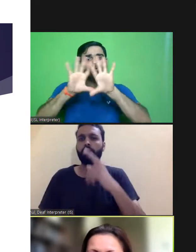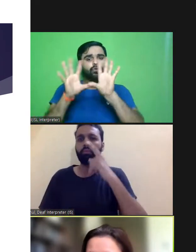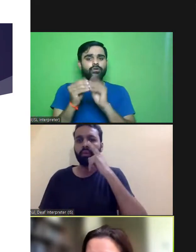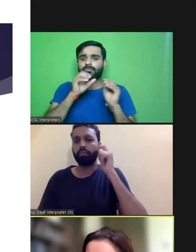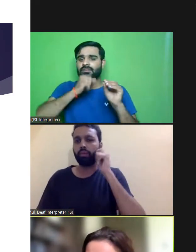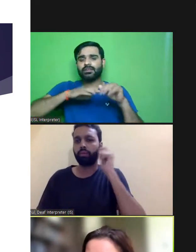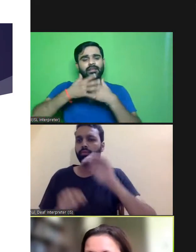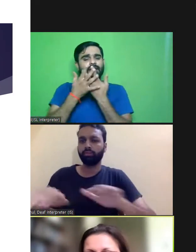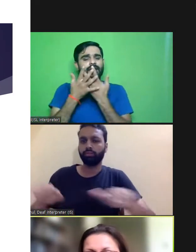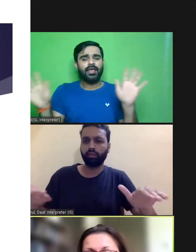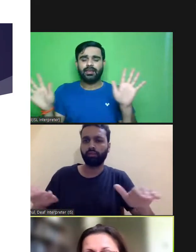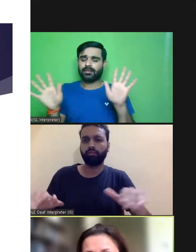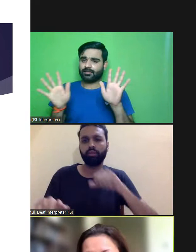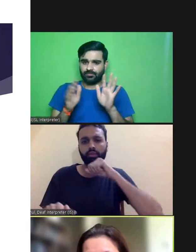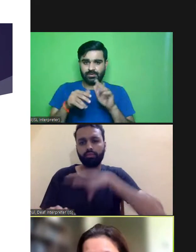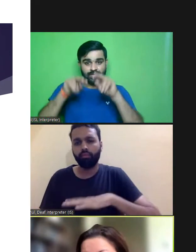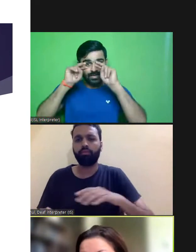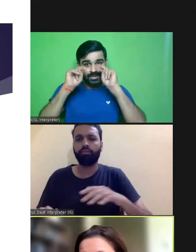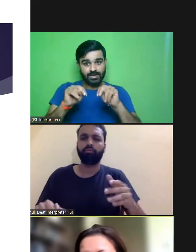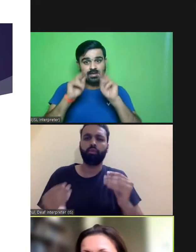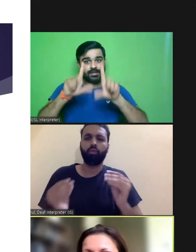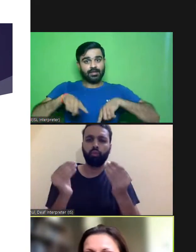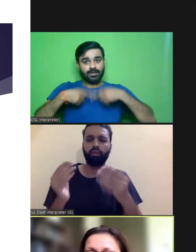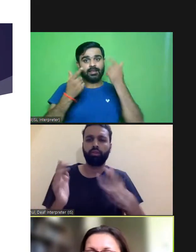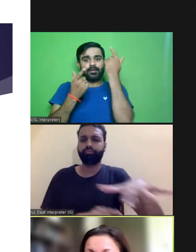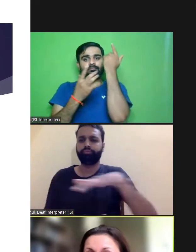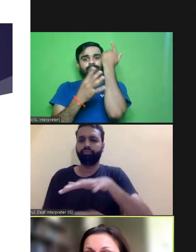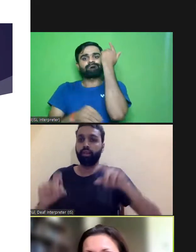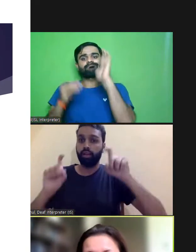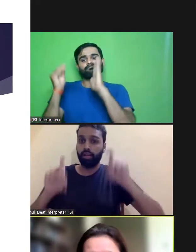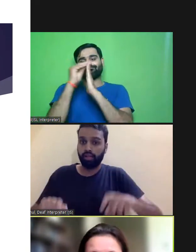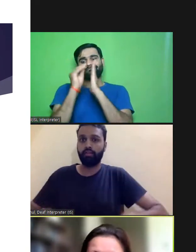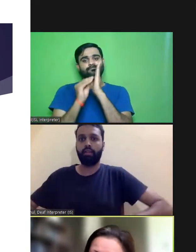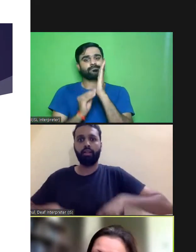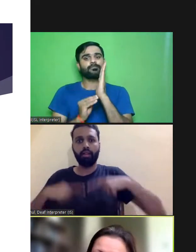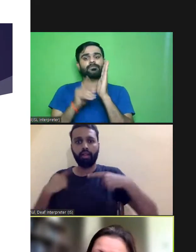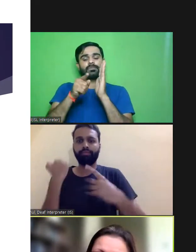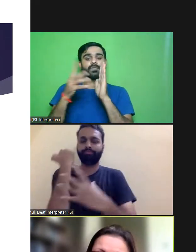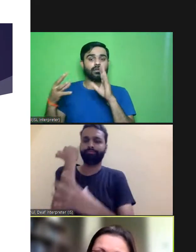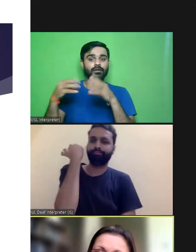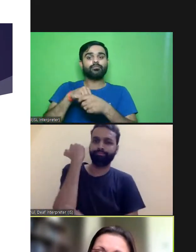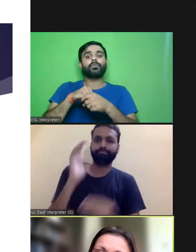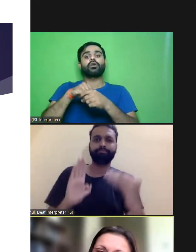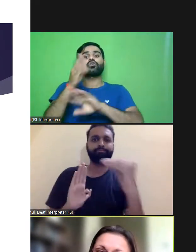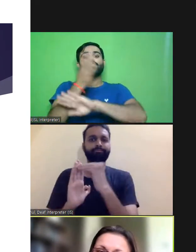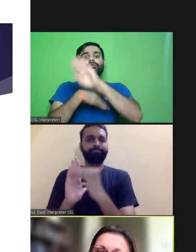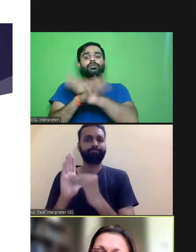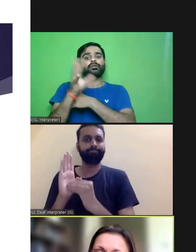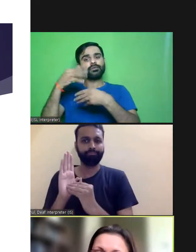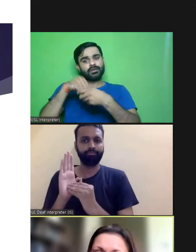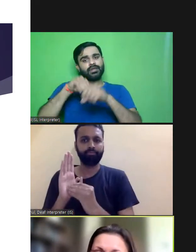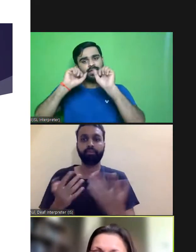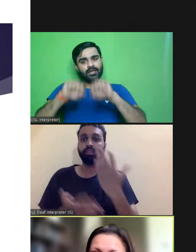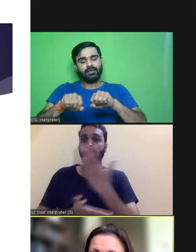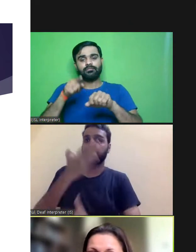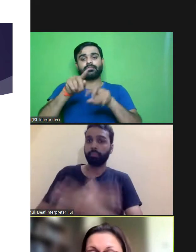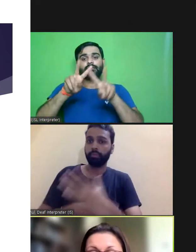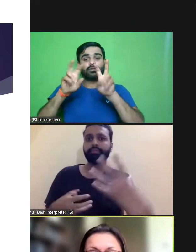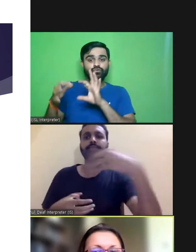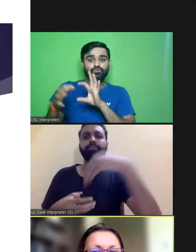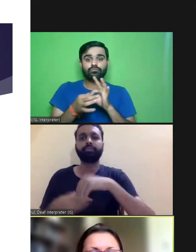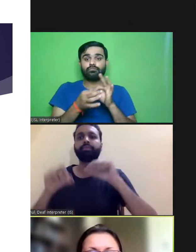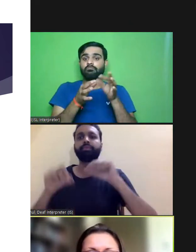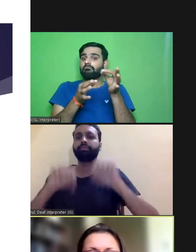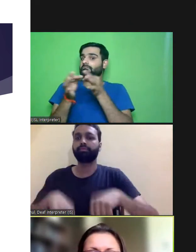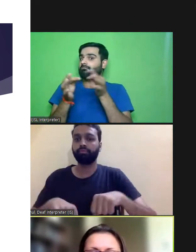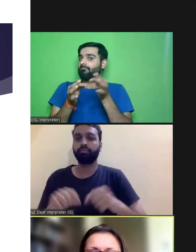ages, needs to leave poverty, or at least half. And this includes persons with disabilities, even though in this indicator is not